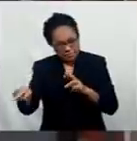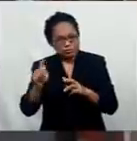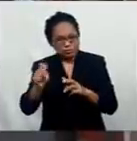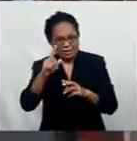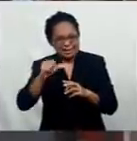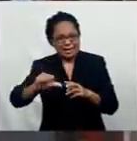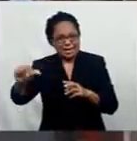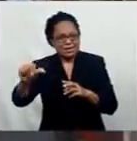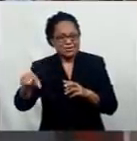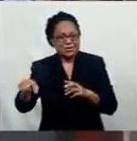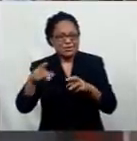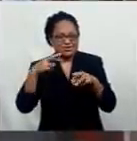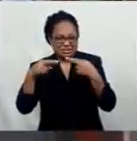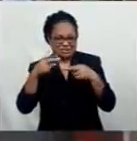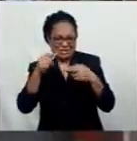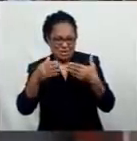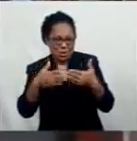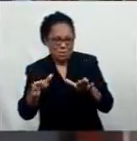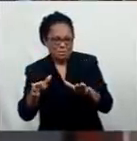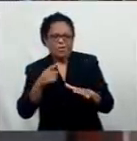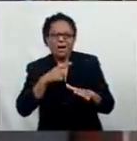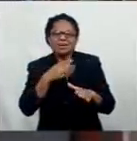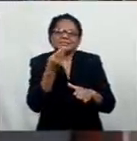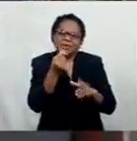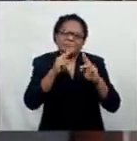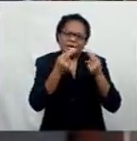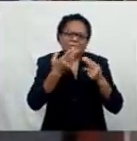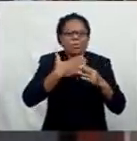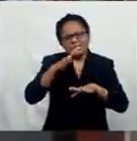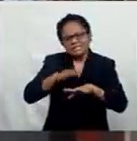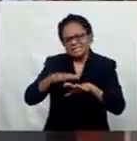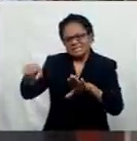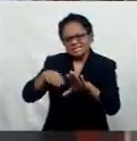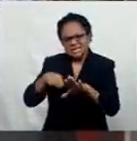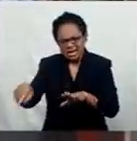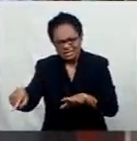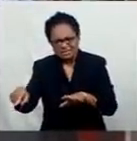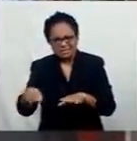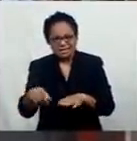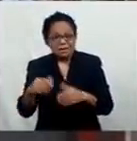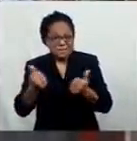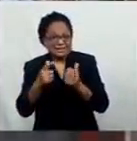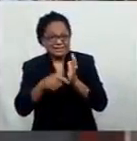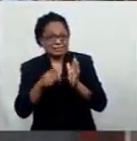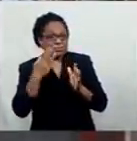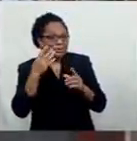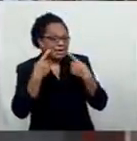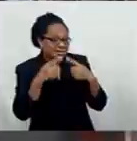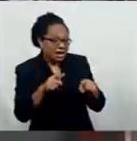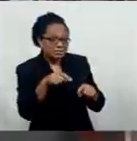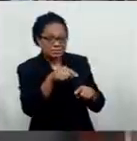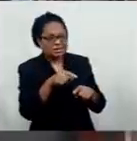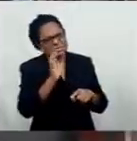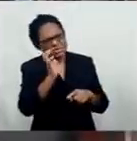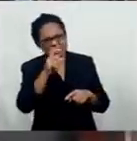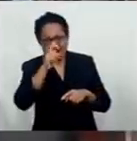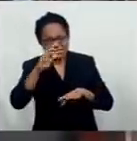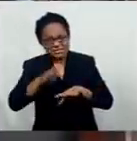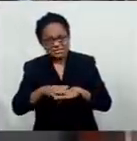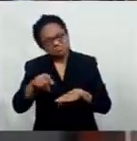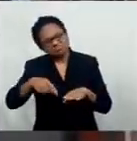in sometimes with their family and they want to sit down and eat. But once we tell them they're not allowed to, so they just take off,